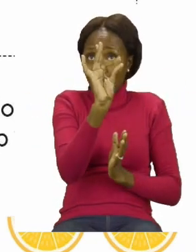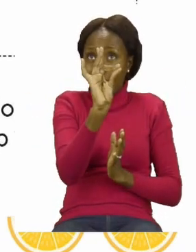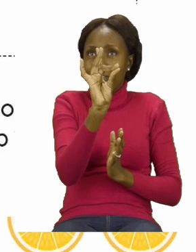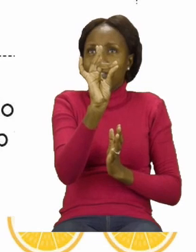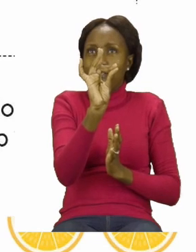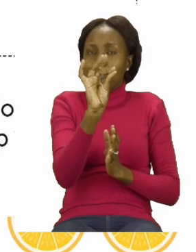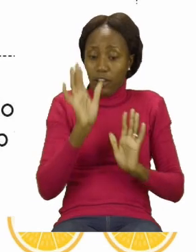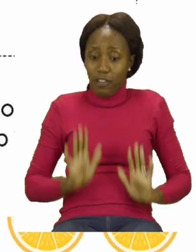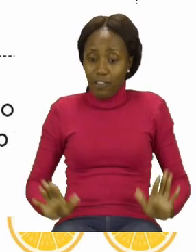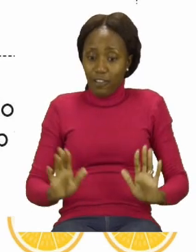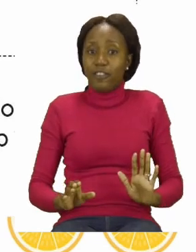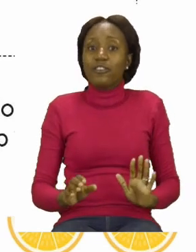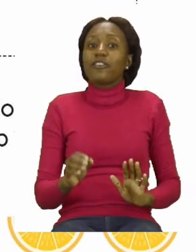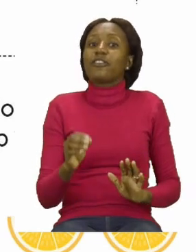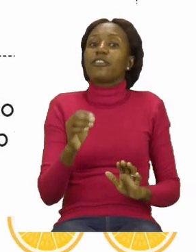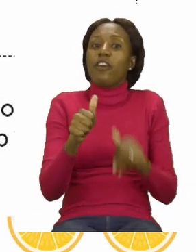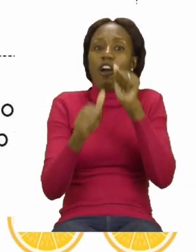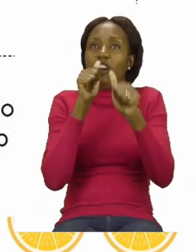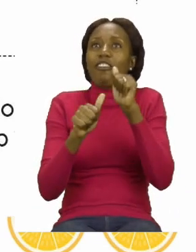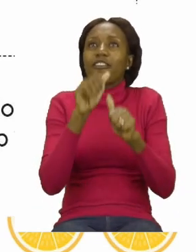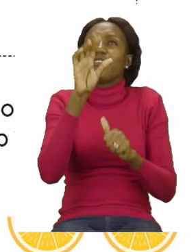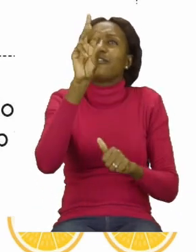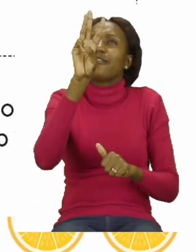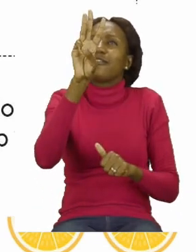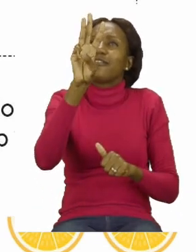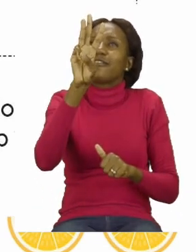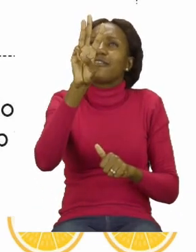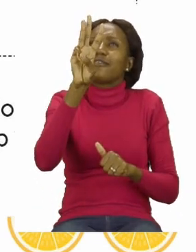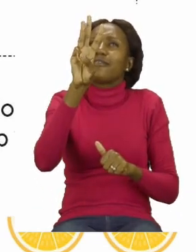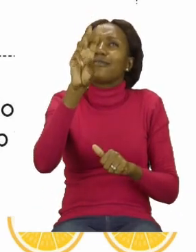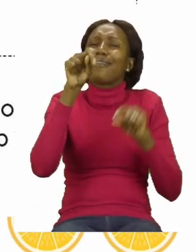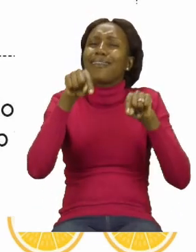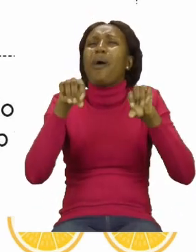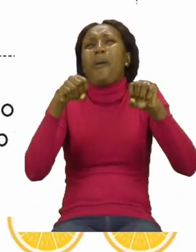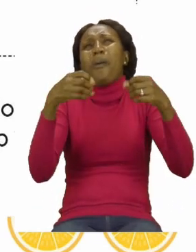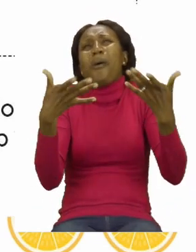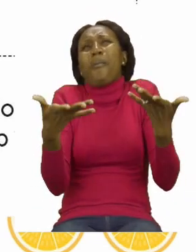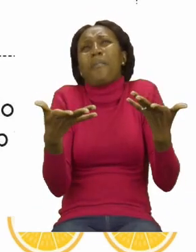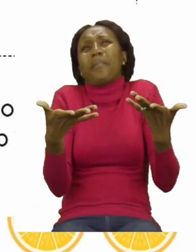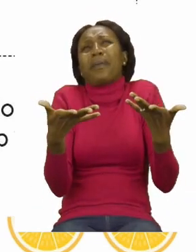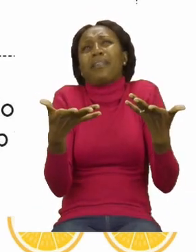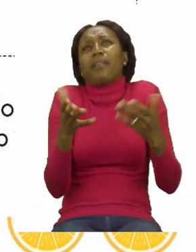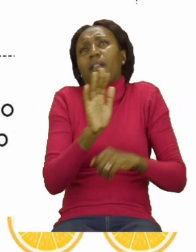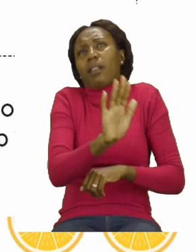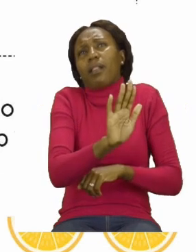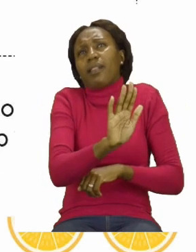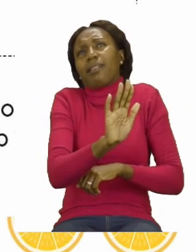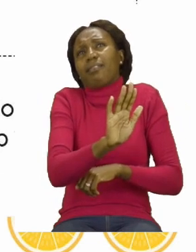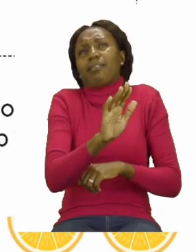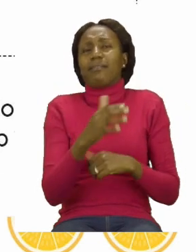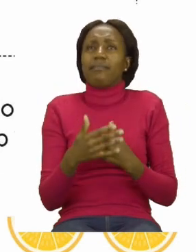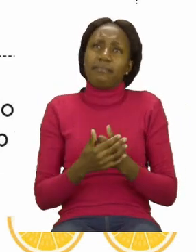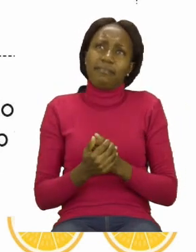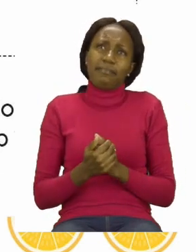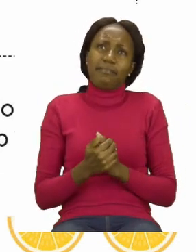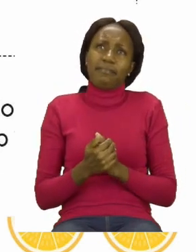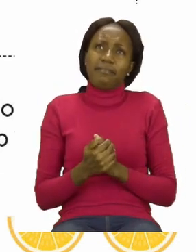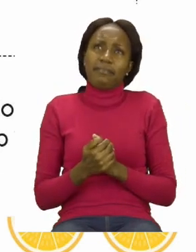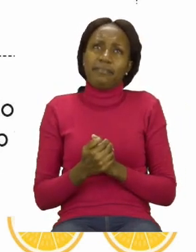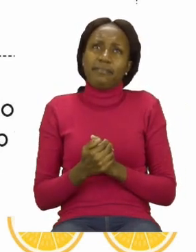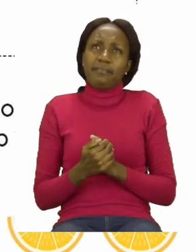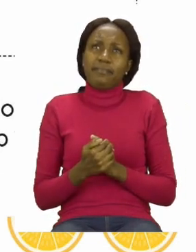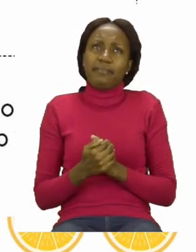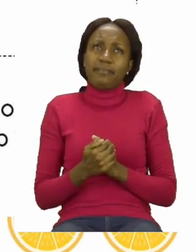Pam eats 3 of them. How many orange slices are there in